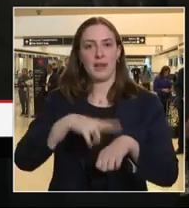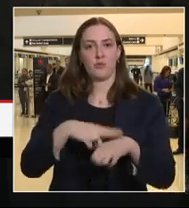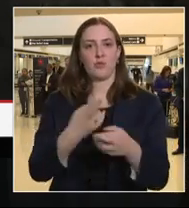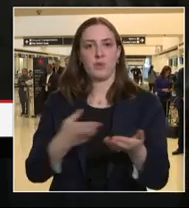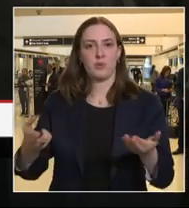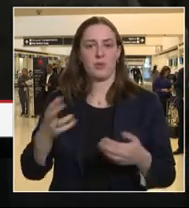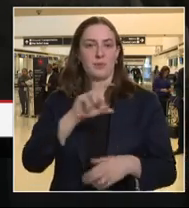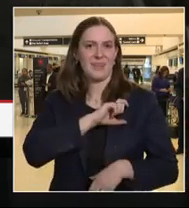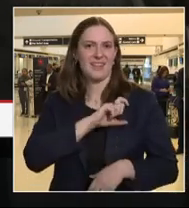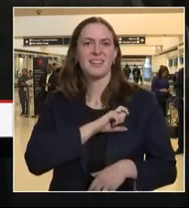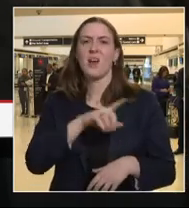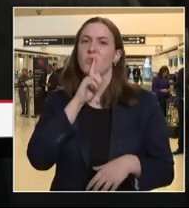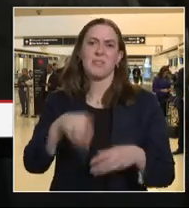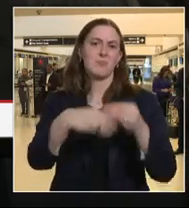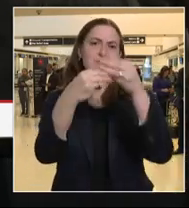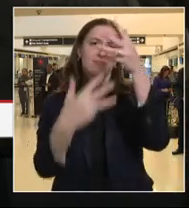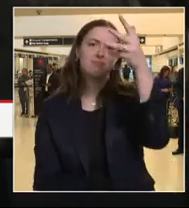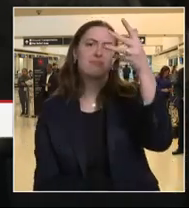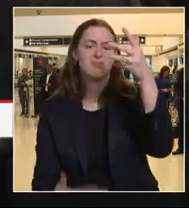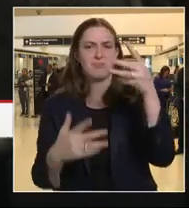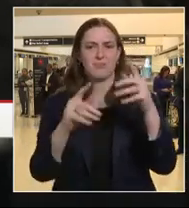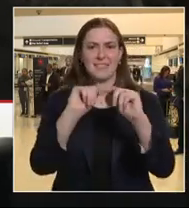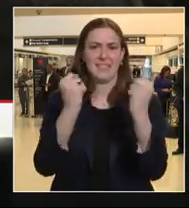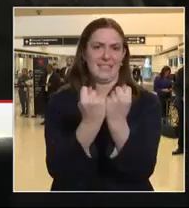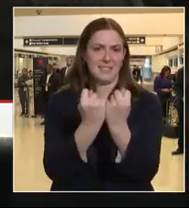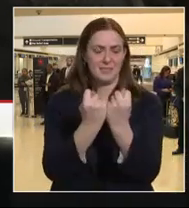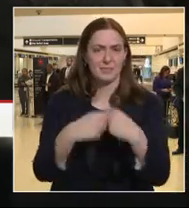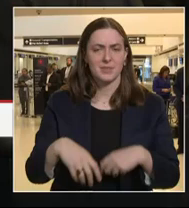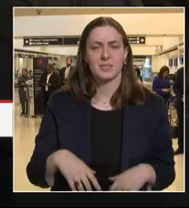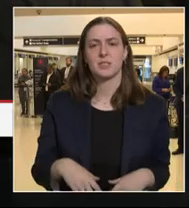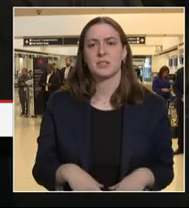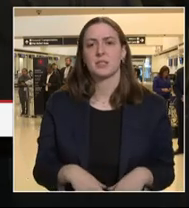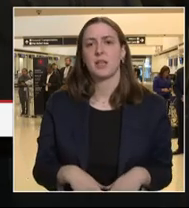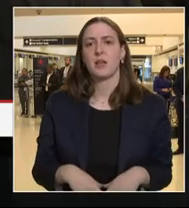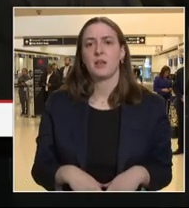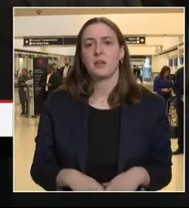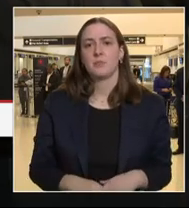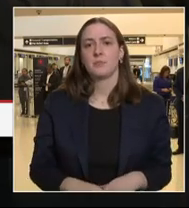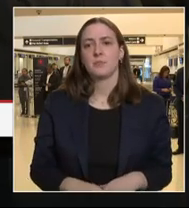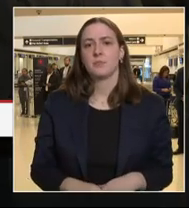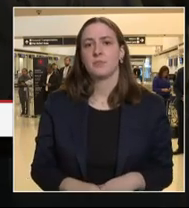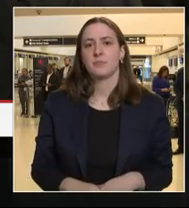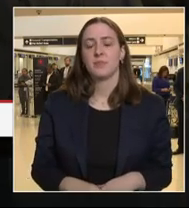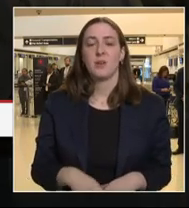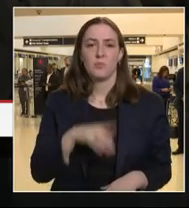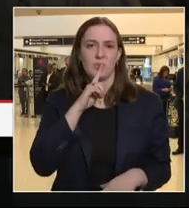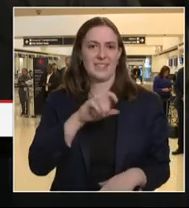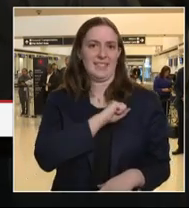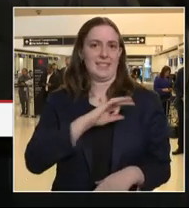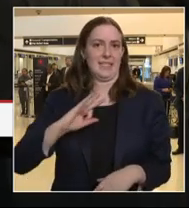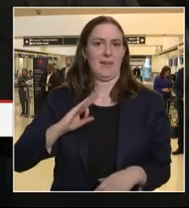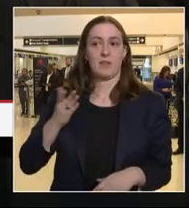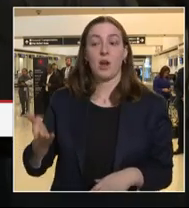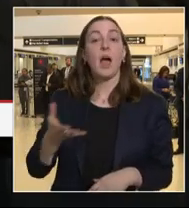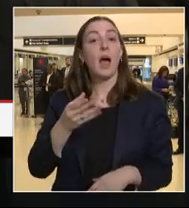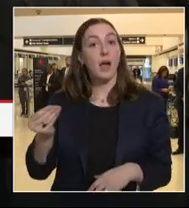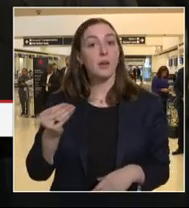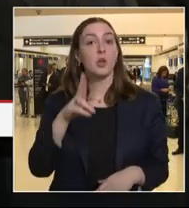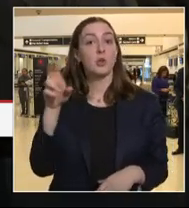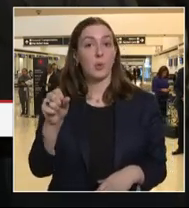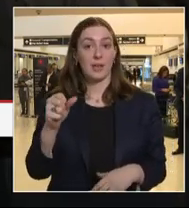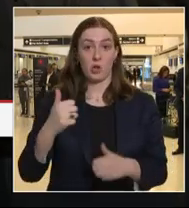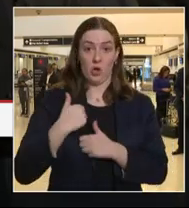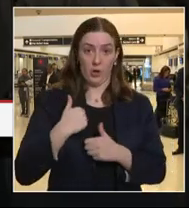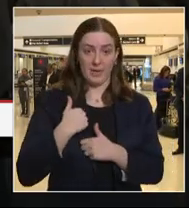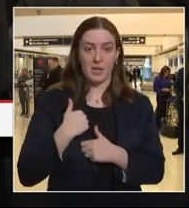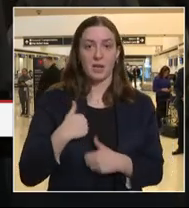Base in Bowling Fire Department and the staff there, the U.S. Army, the U.S. Coast Guard,